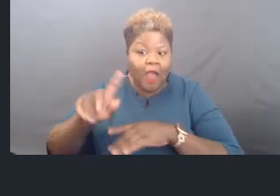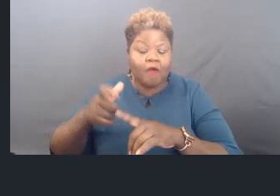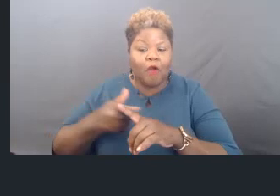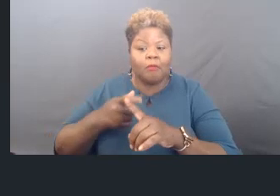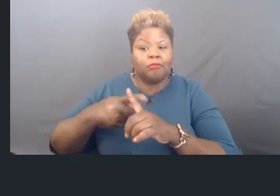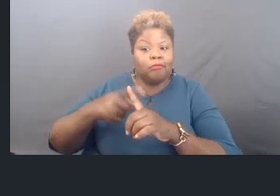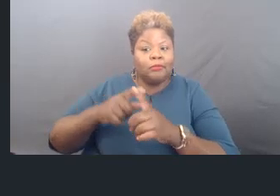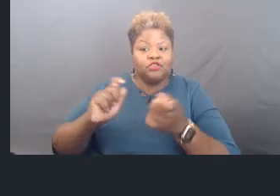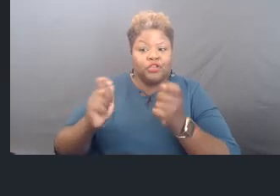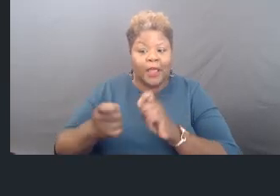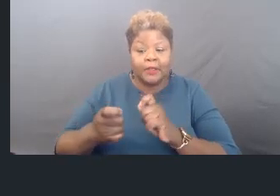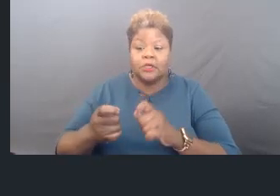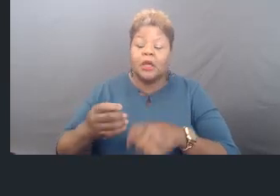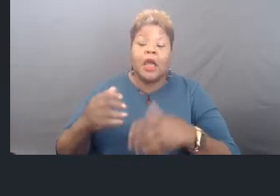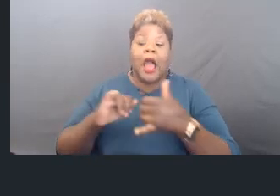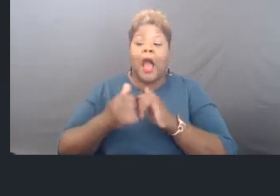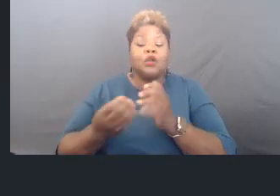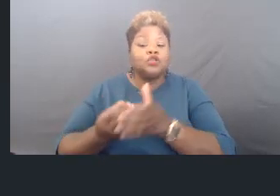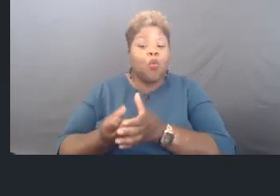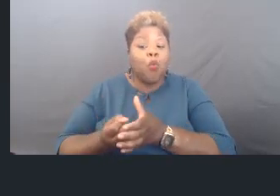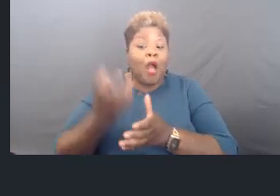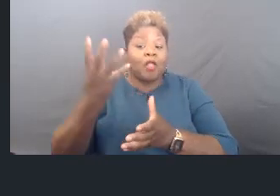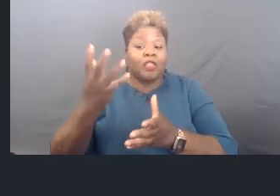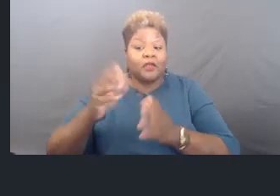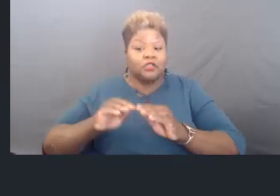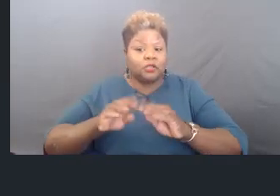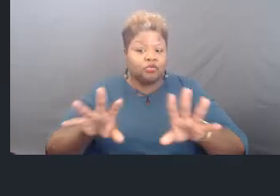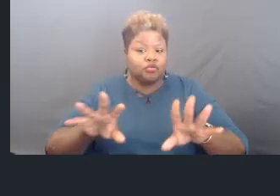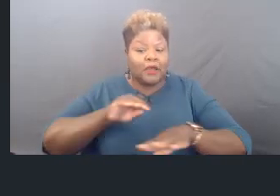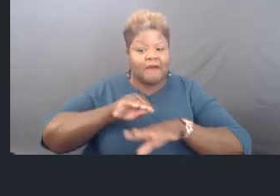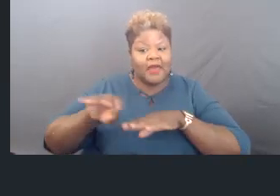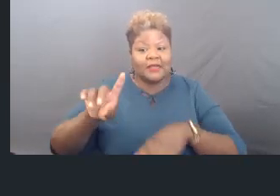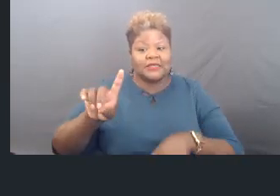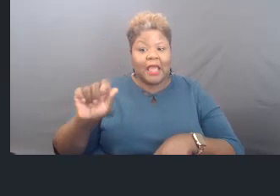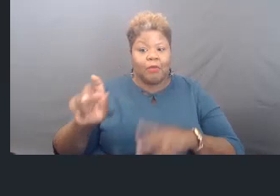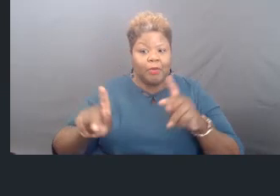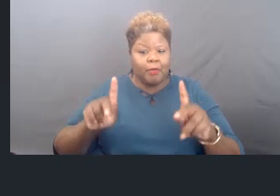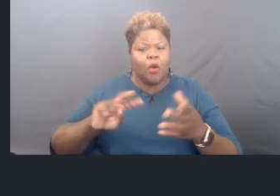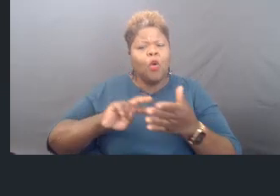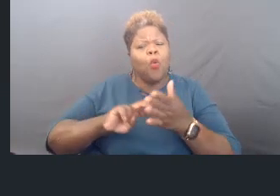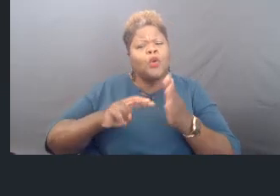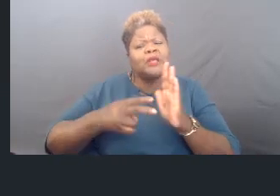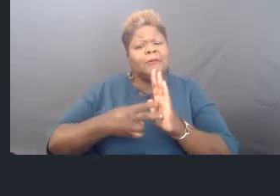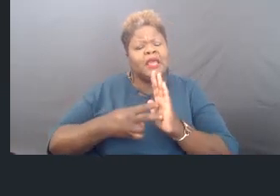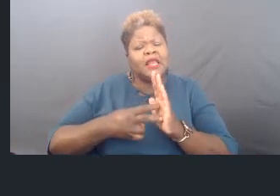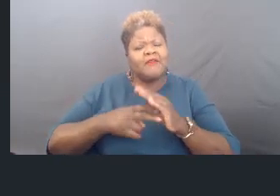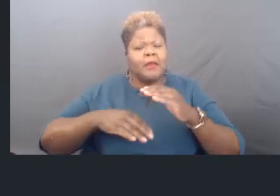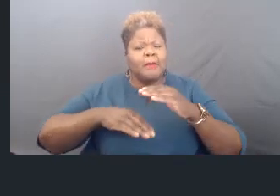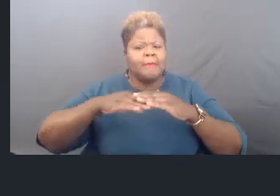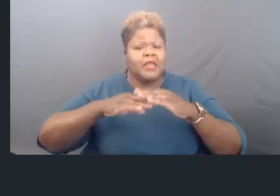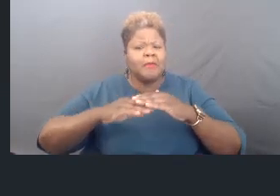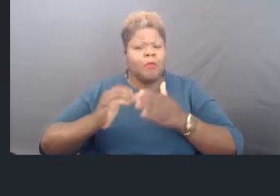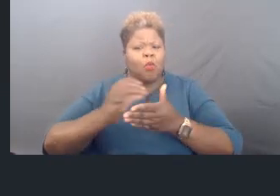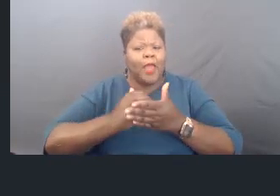wealth distribution affect disabled people? What does it mean that we want to raise the minimum wage? Are disabled people included in